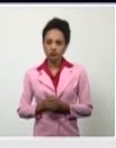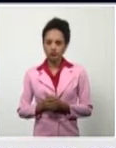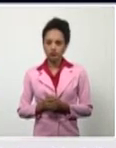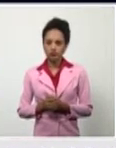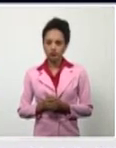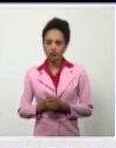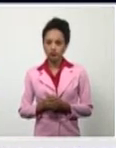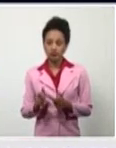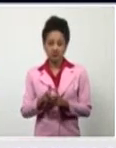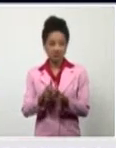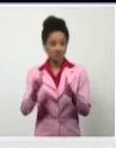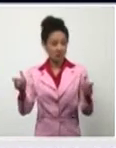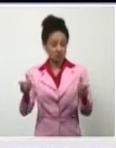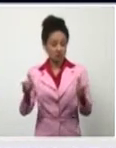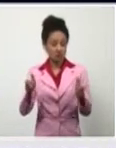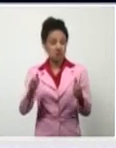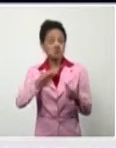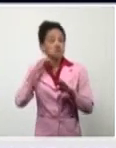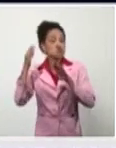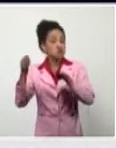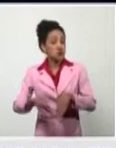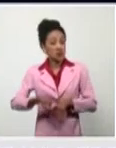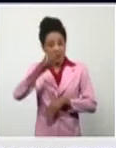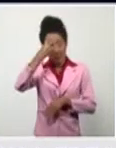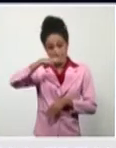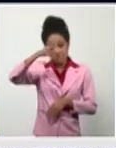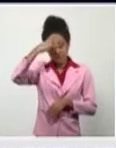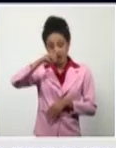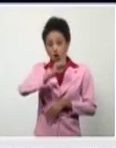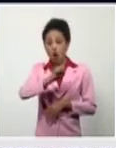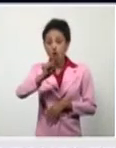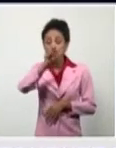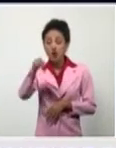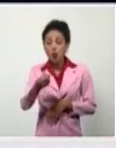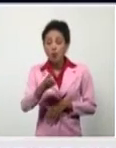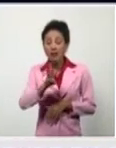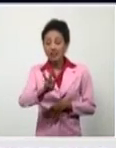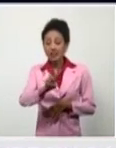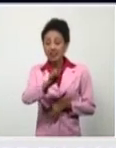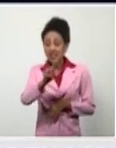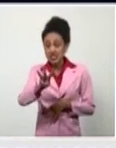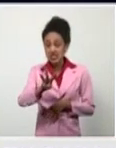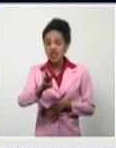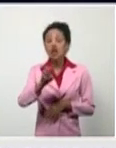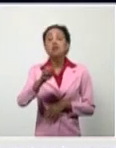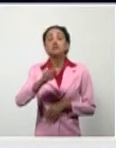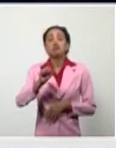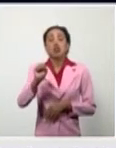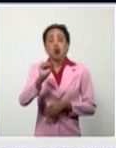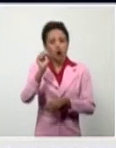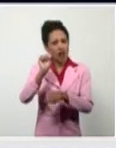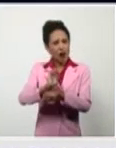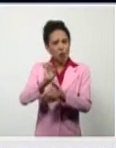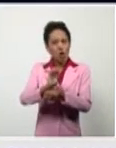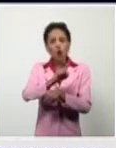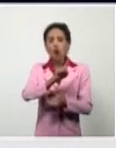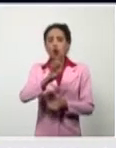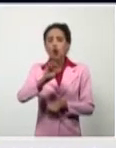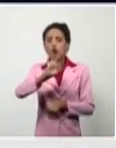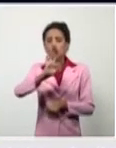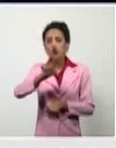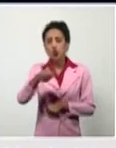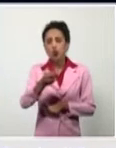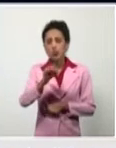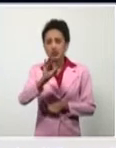those with highest indicators include Mexico with 11.13, Ecuador with 8.64,